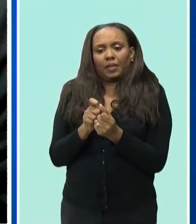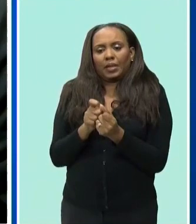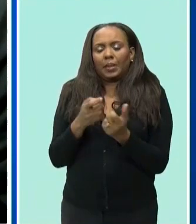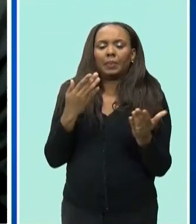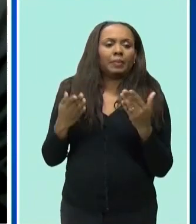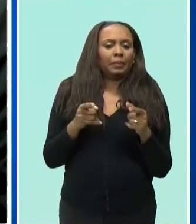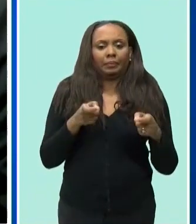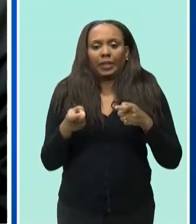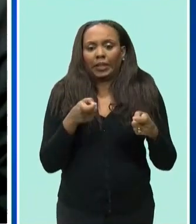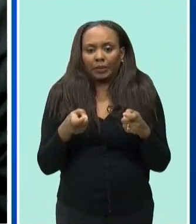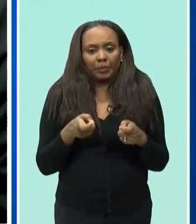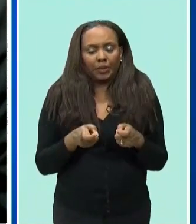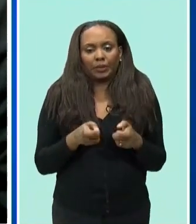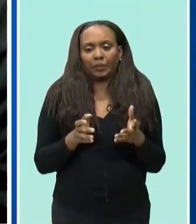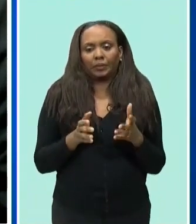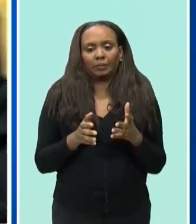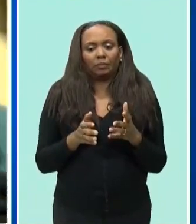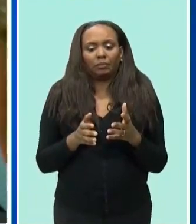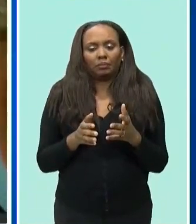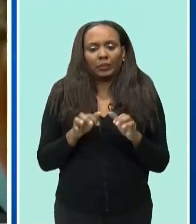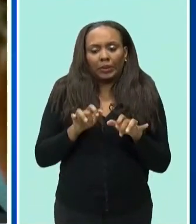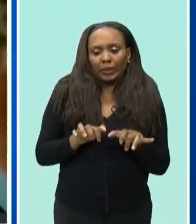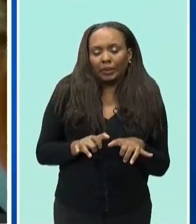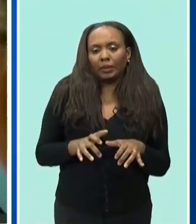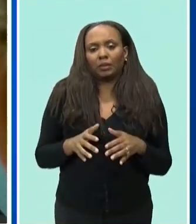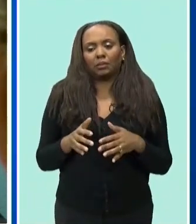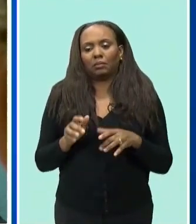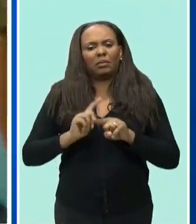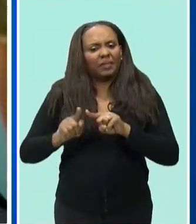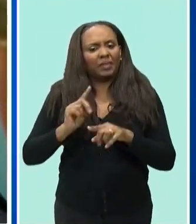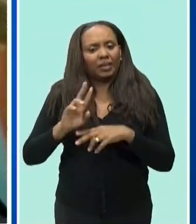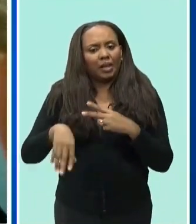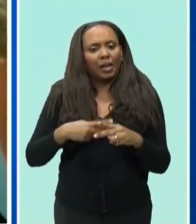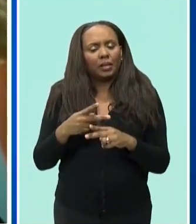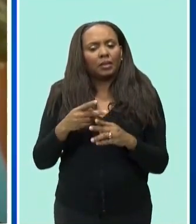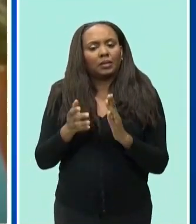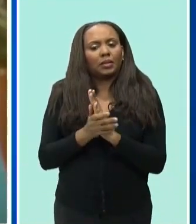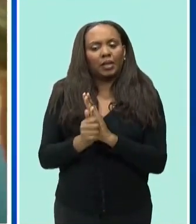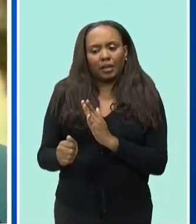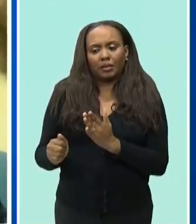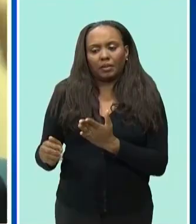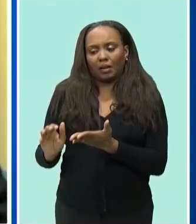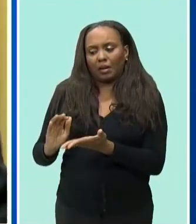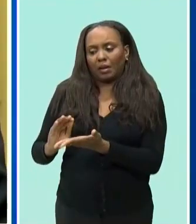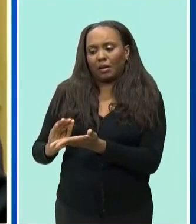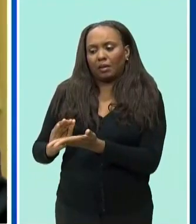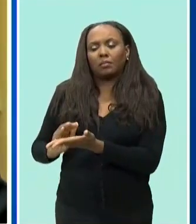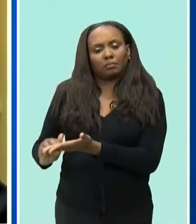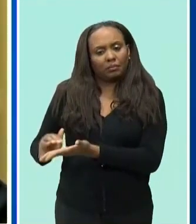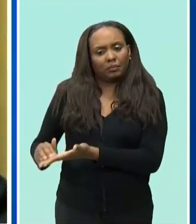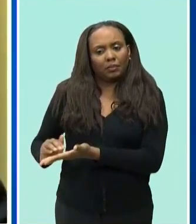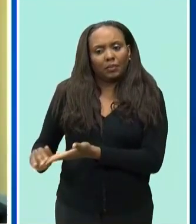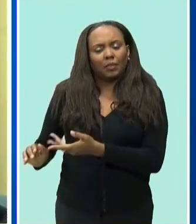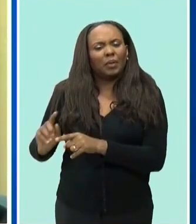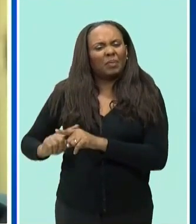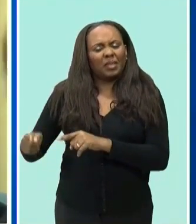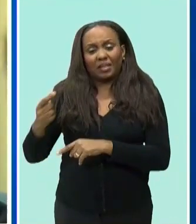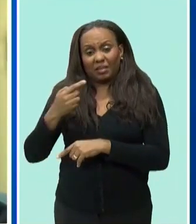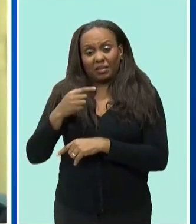and management skills are placed in the bread line. The suggestion that they will be